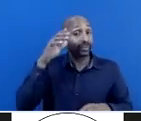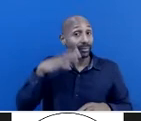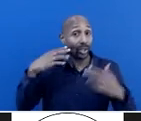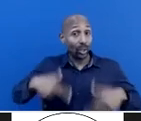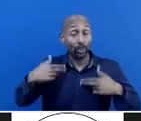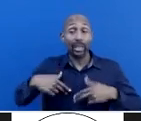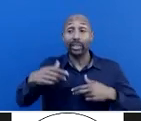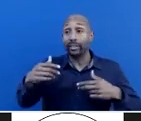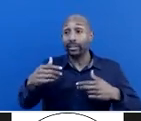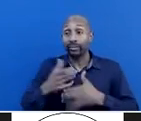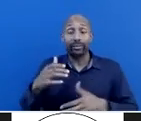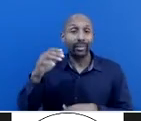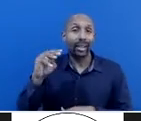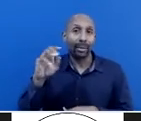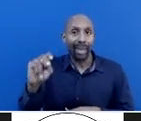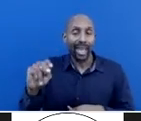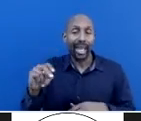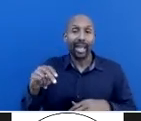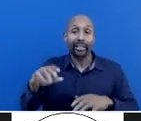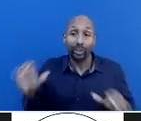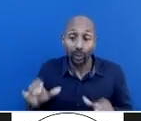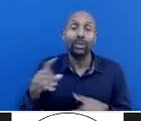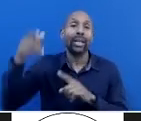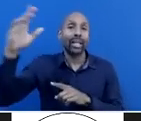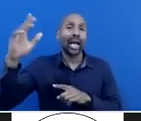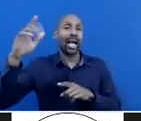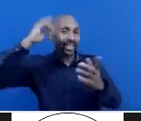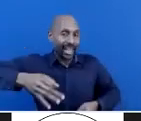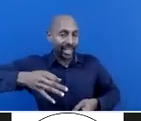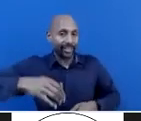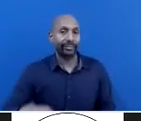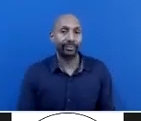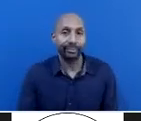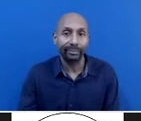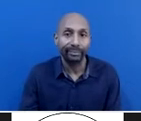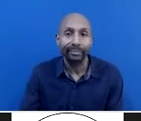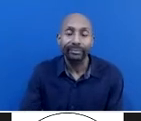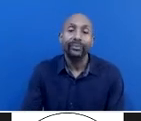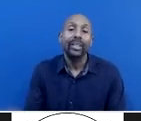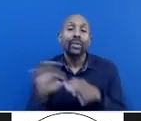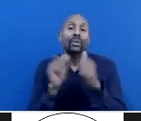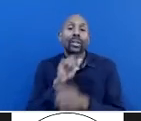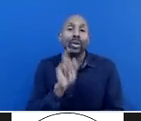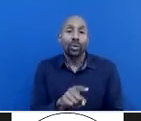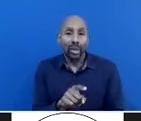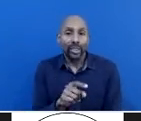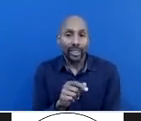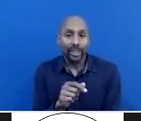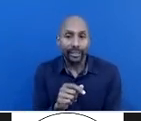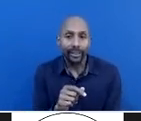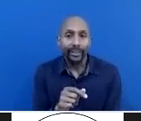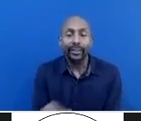The unequivocal answer from the Islamic African tradition is yes. No human being can ever convince